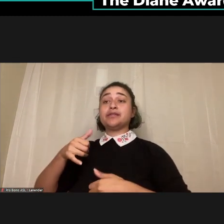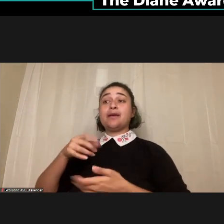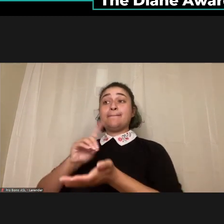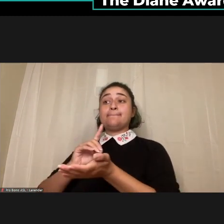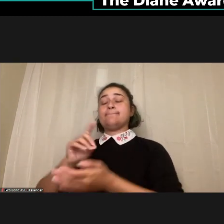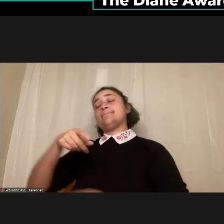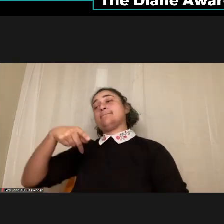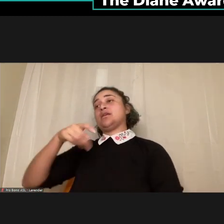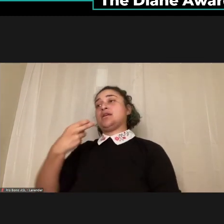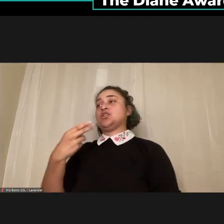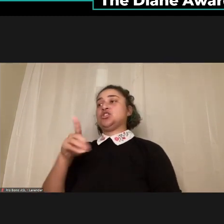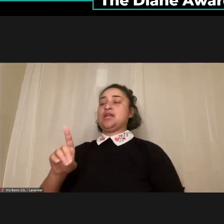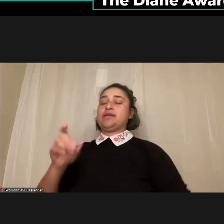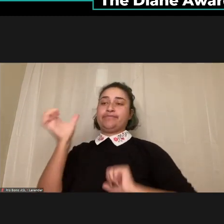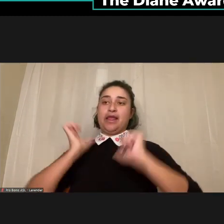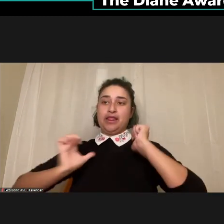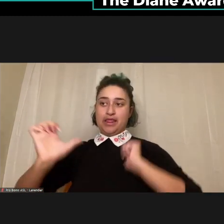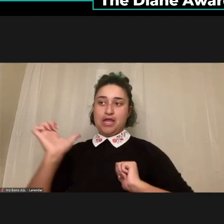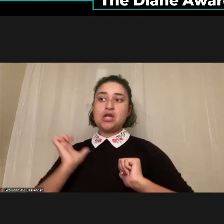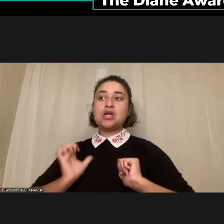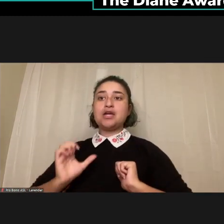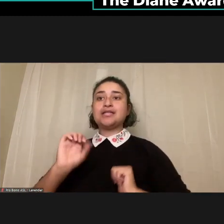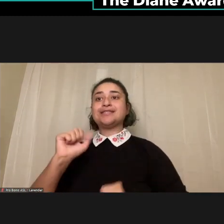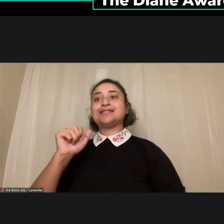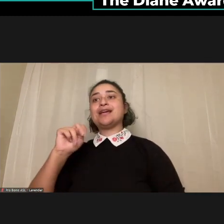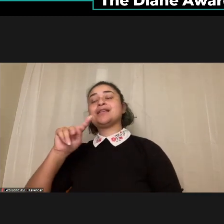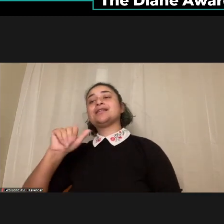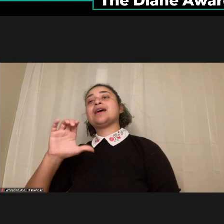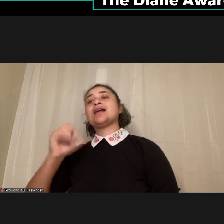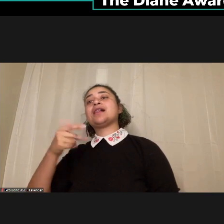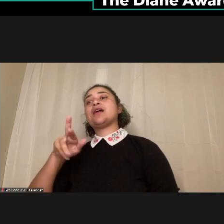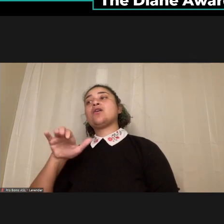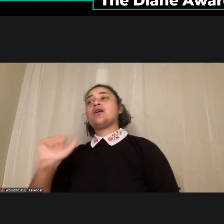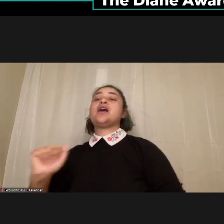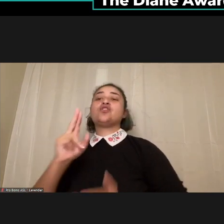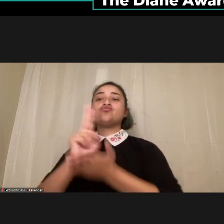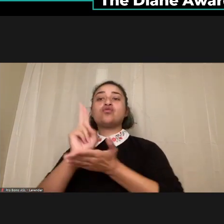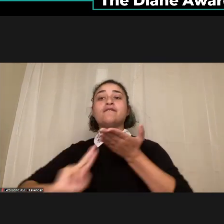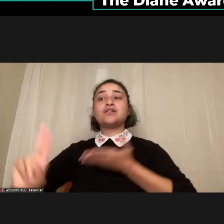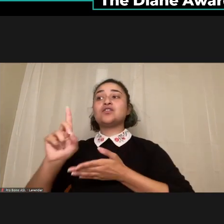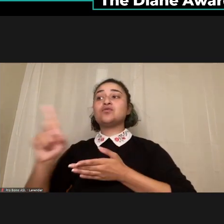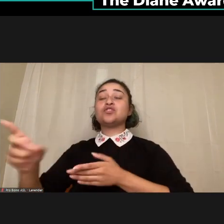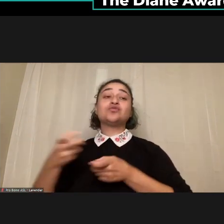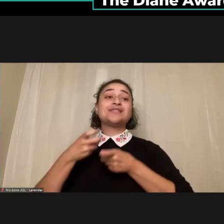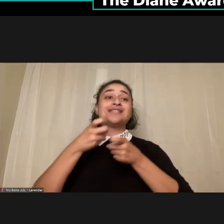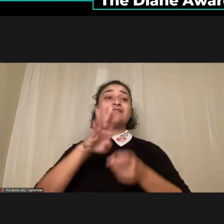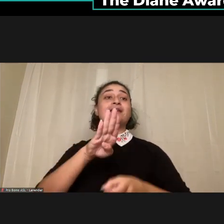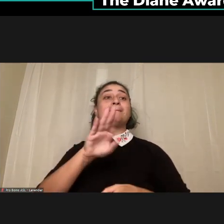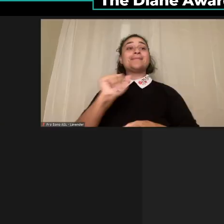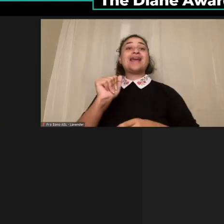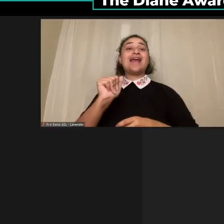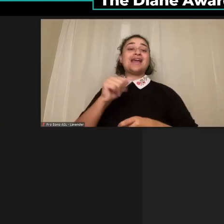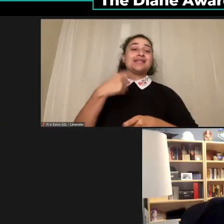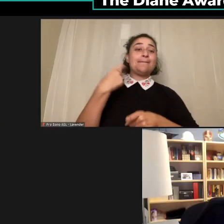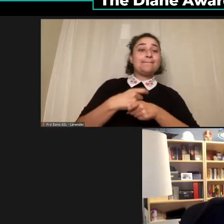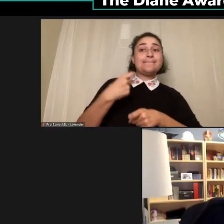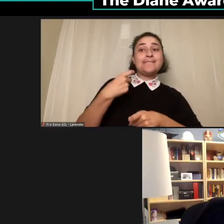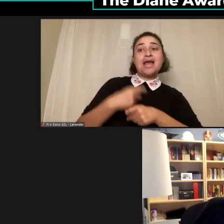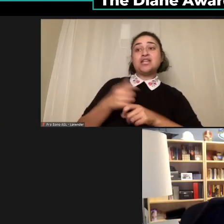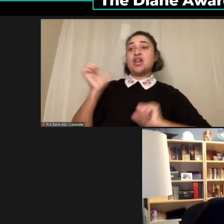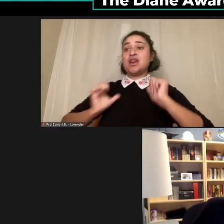and Performance Studies, and Santa Clara University, where she earned a BA in Theatre and Spanish Studies.